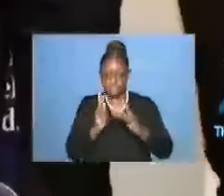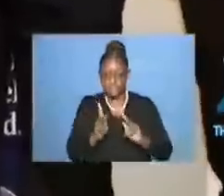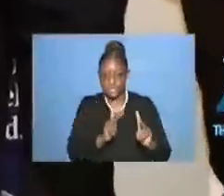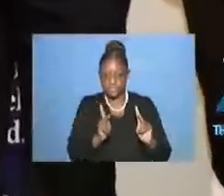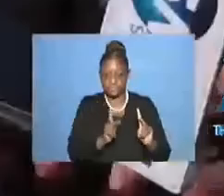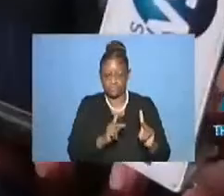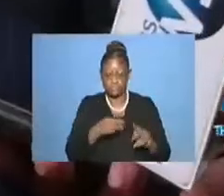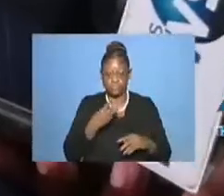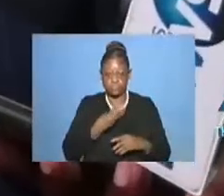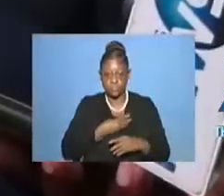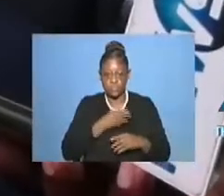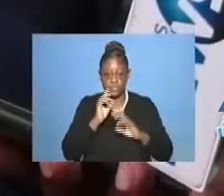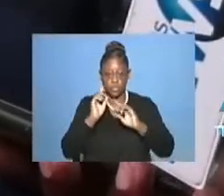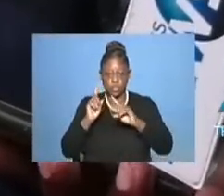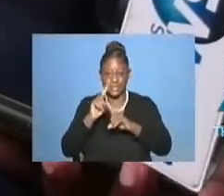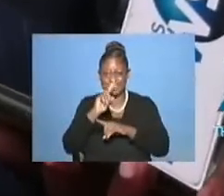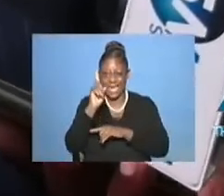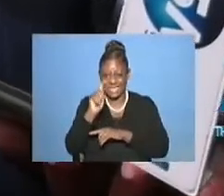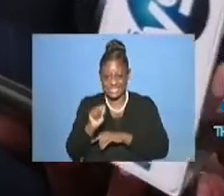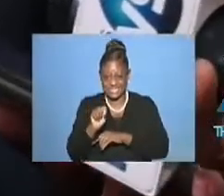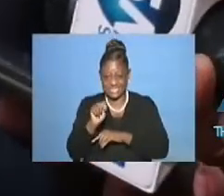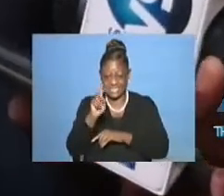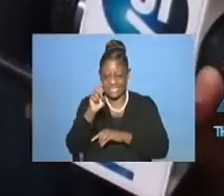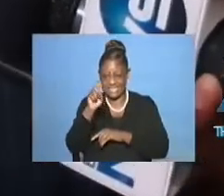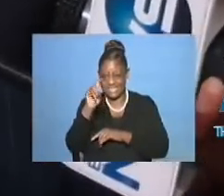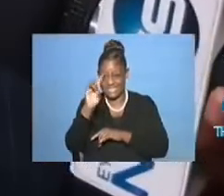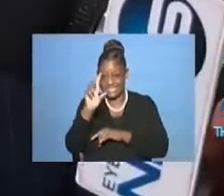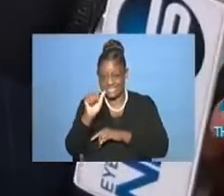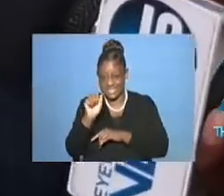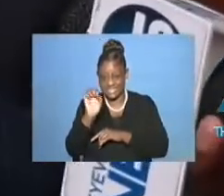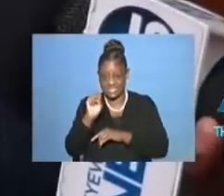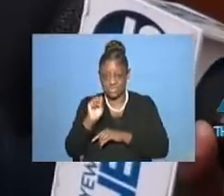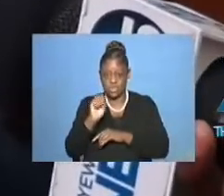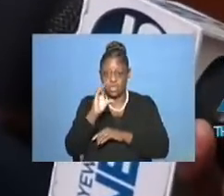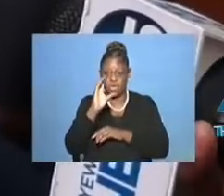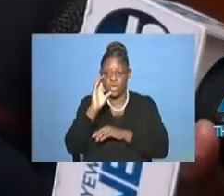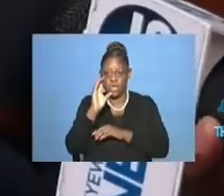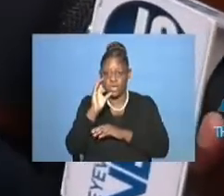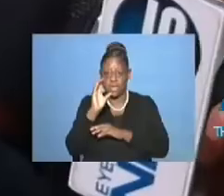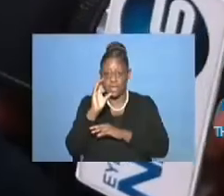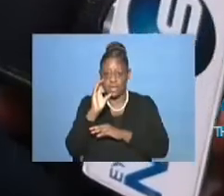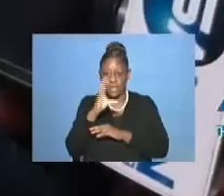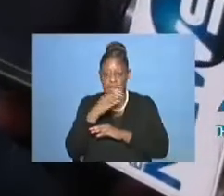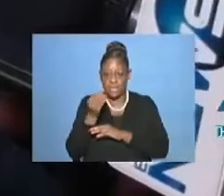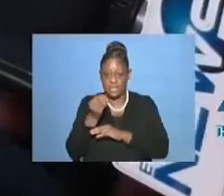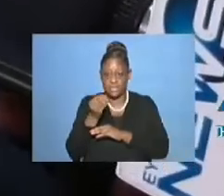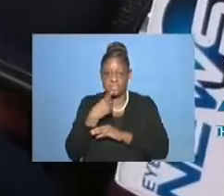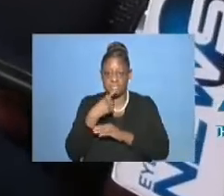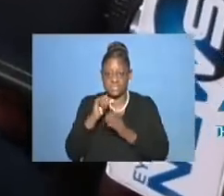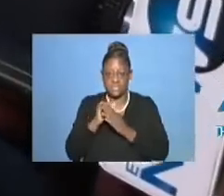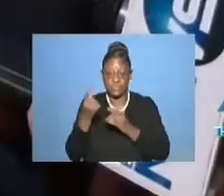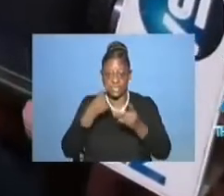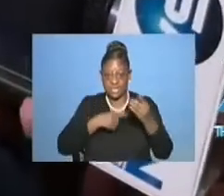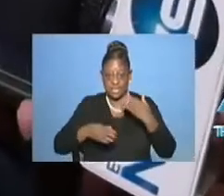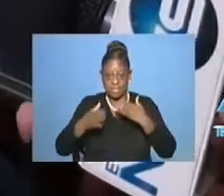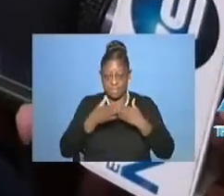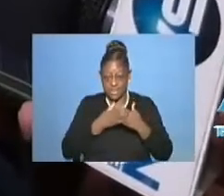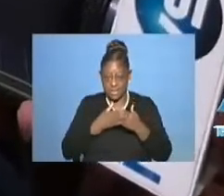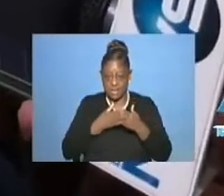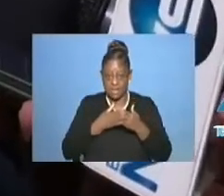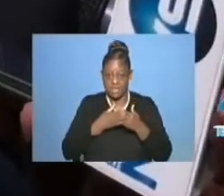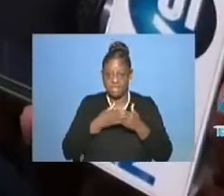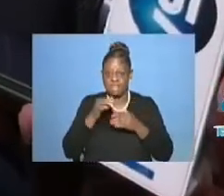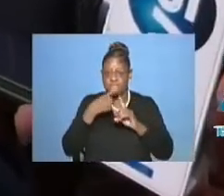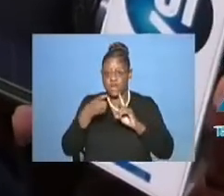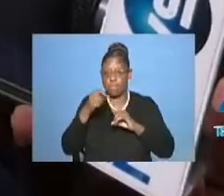of going to Texas, to Houston, Dallas, and Austin. We've just come back from the World Travel Market in